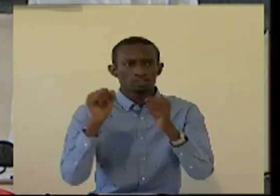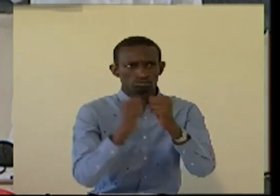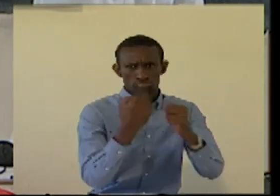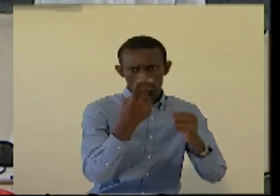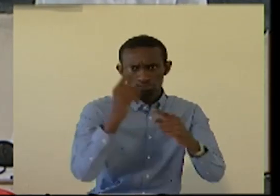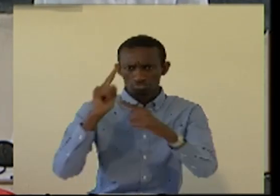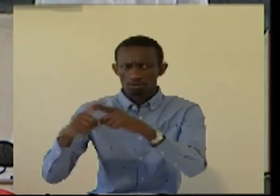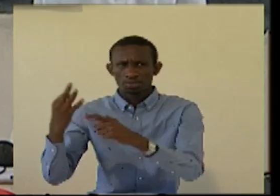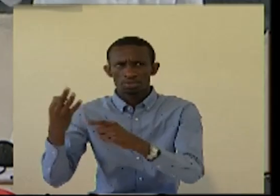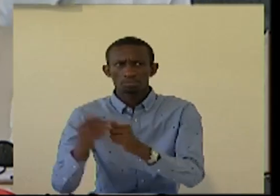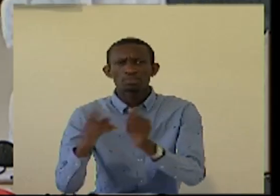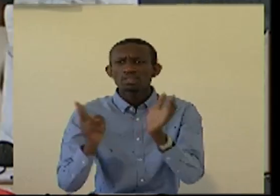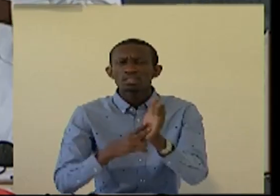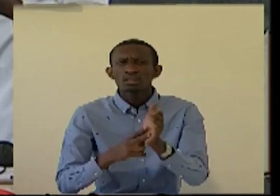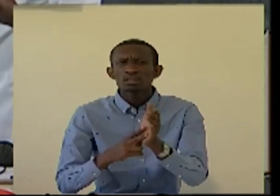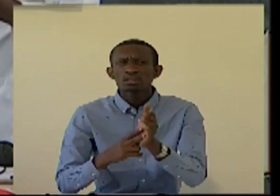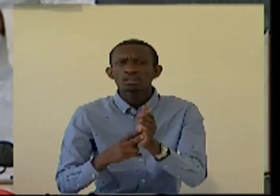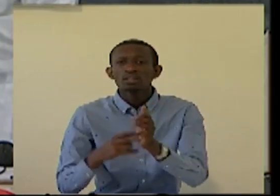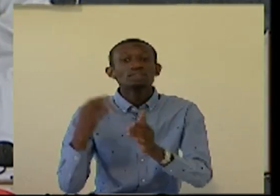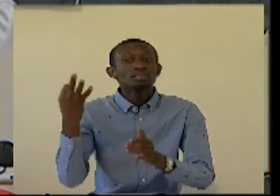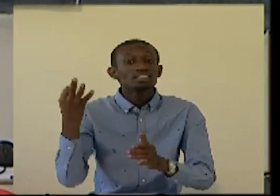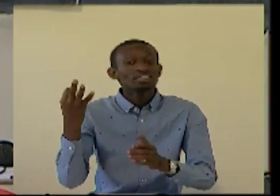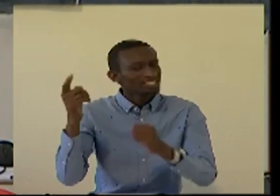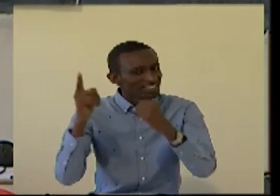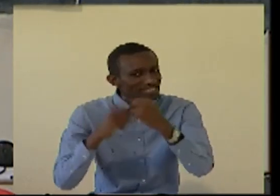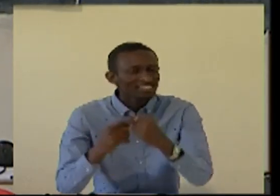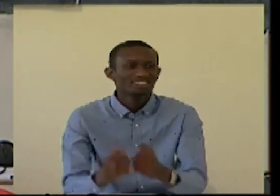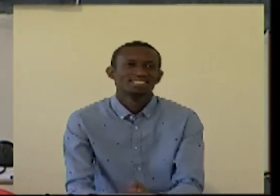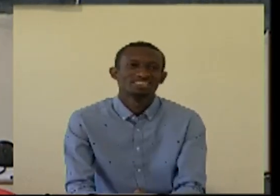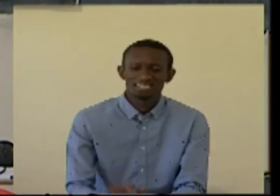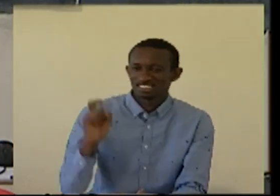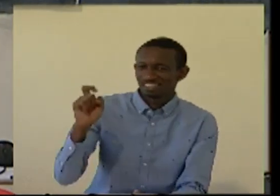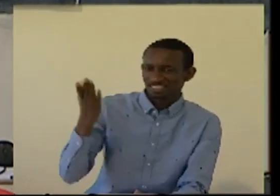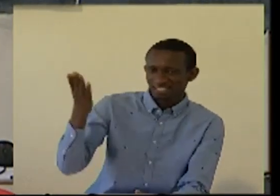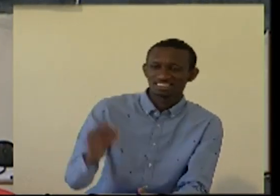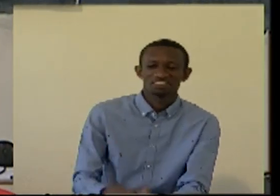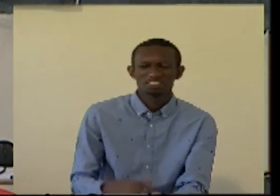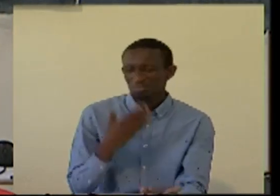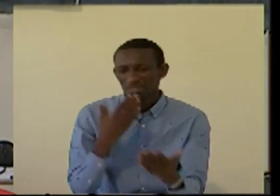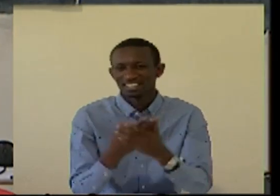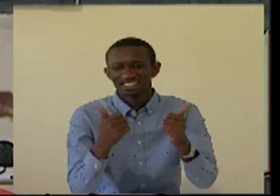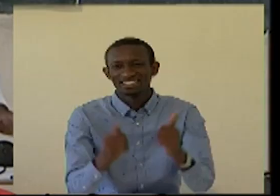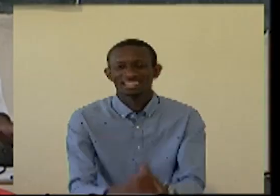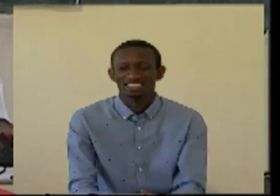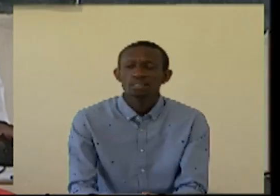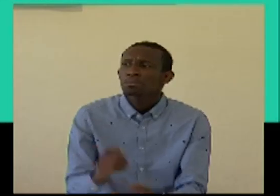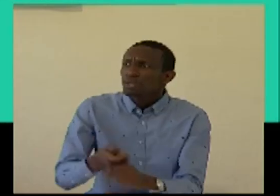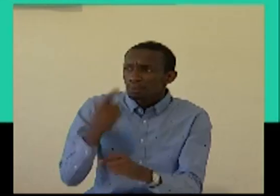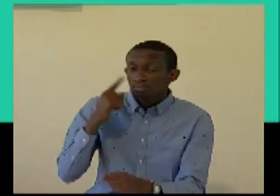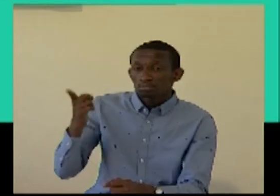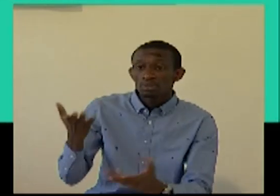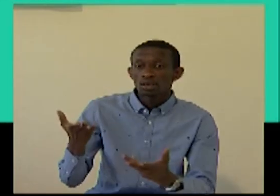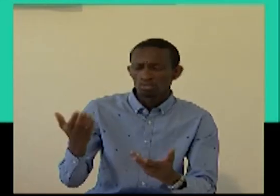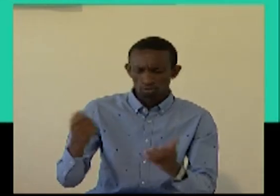be X36, like that. I think it is very clear. So from there,